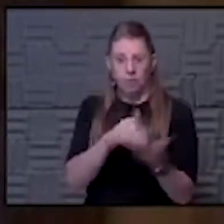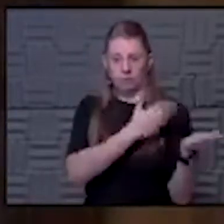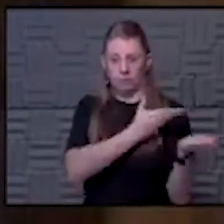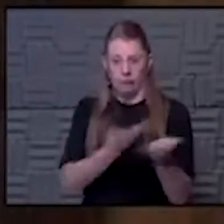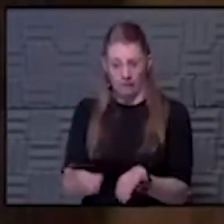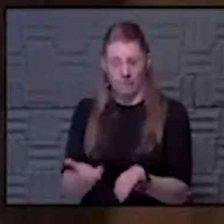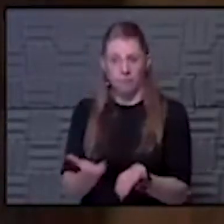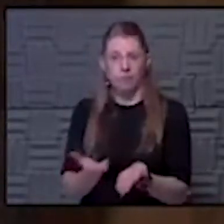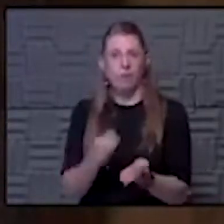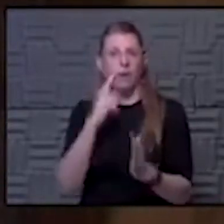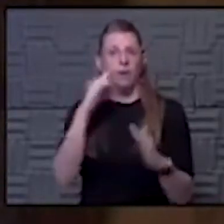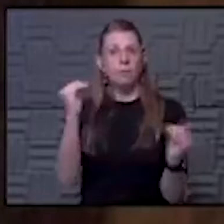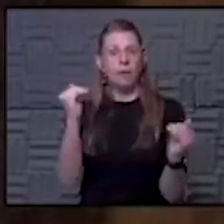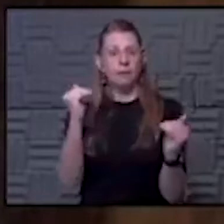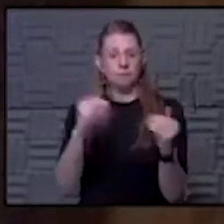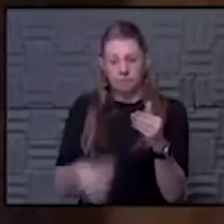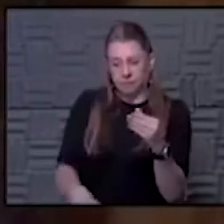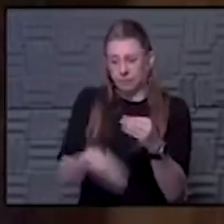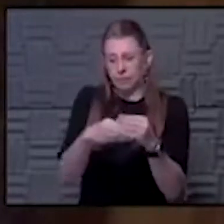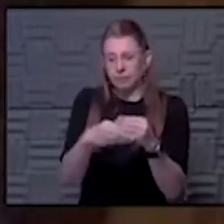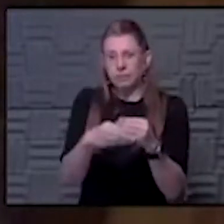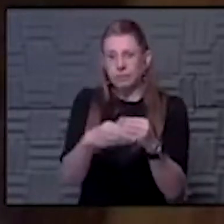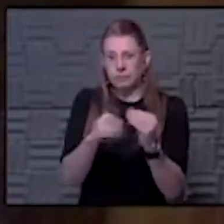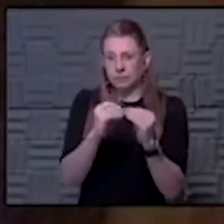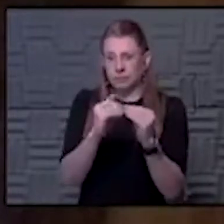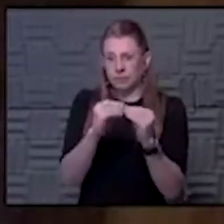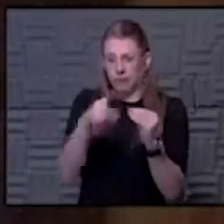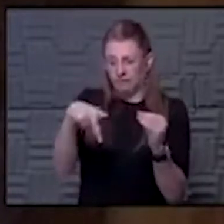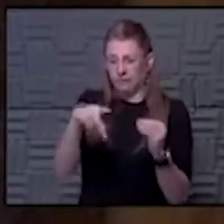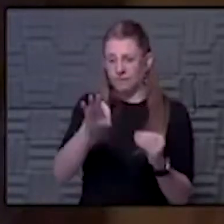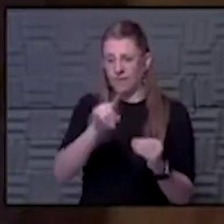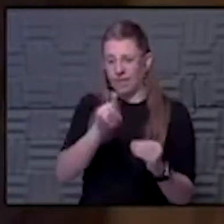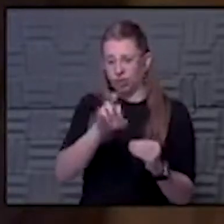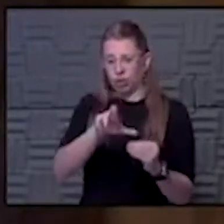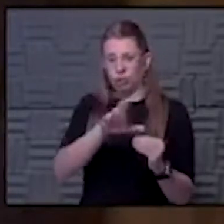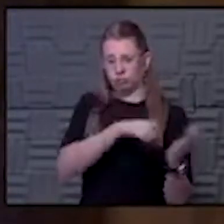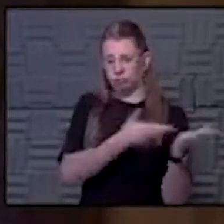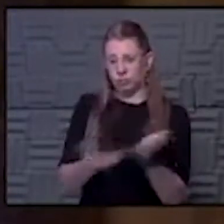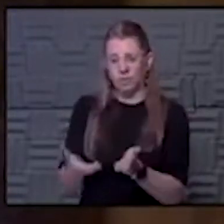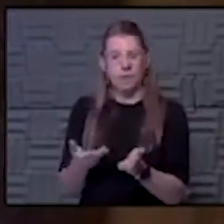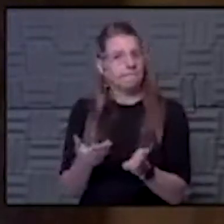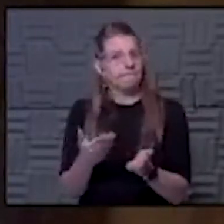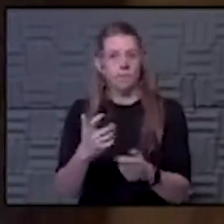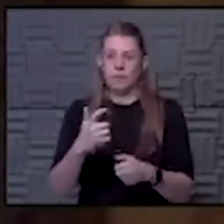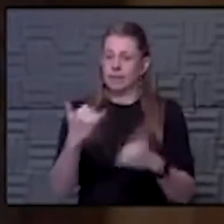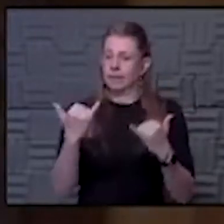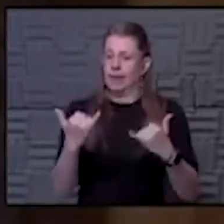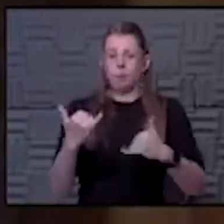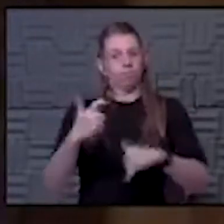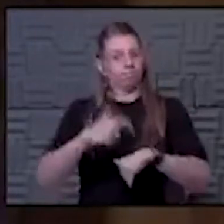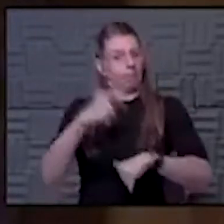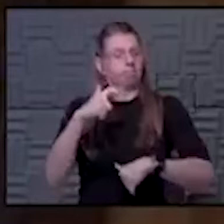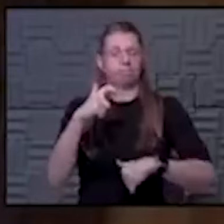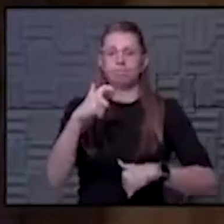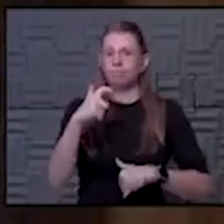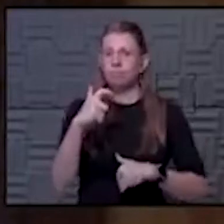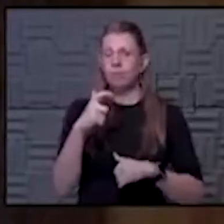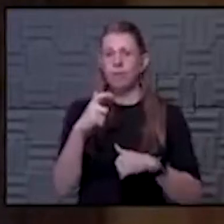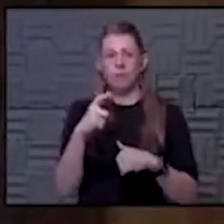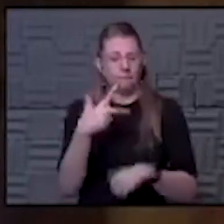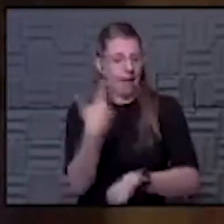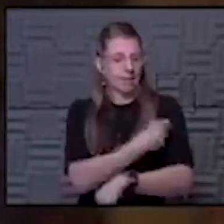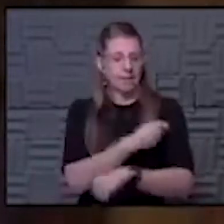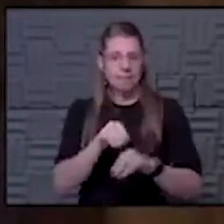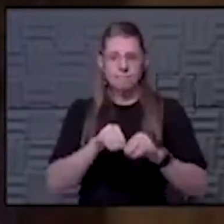We expect that to be accompanied by another shipment of Pfizer. So, it's on. The vaccine is coming, and we will be